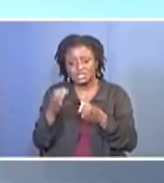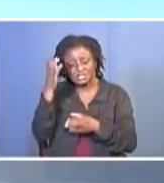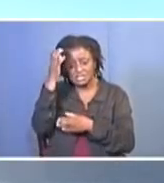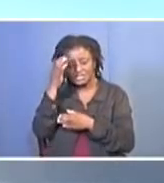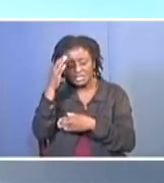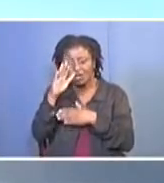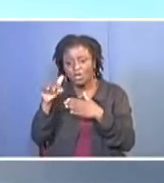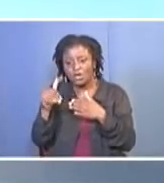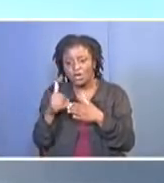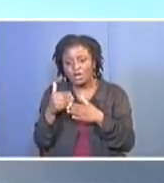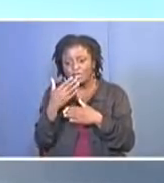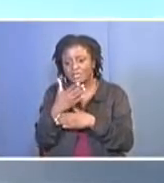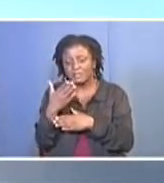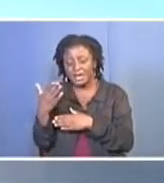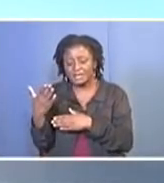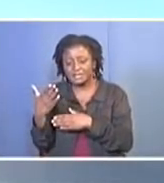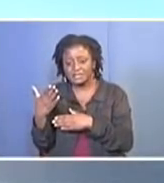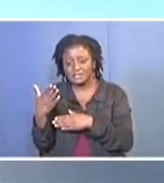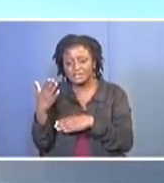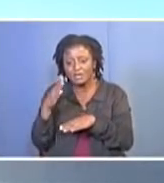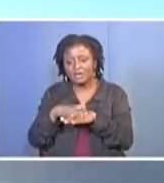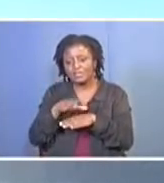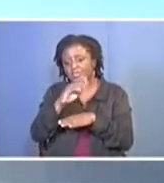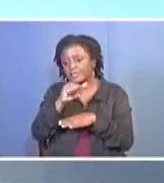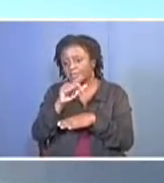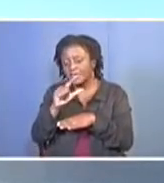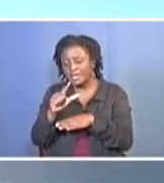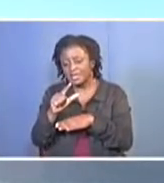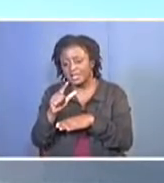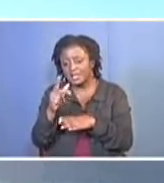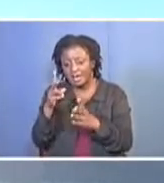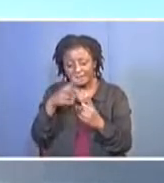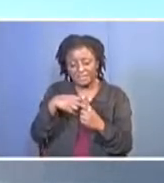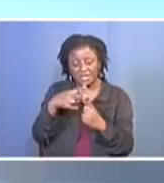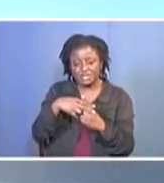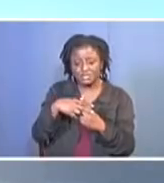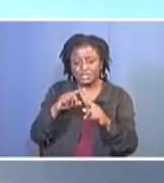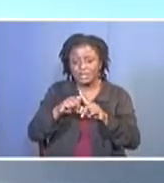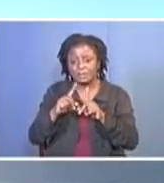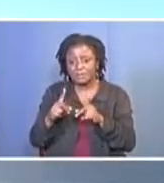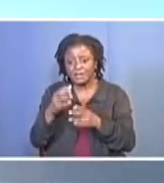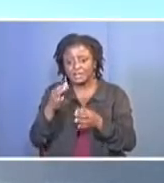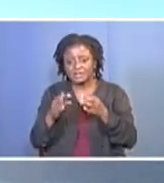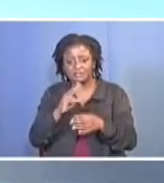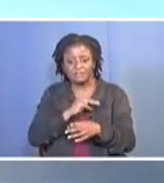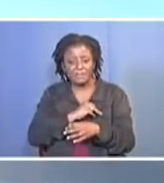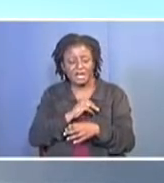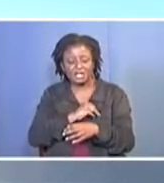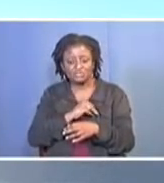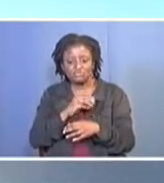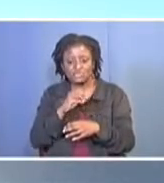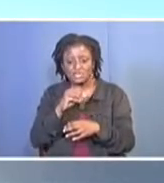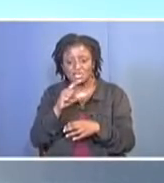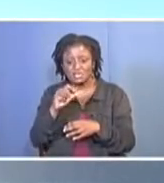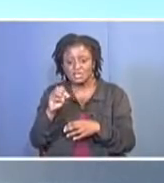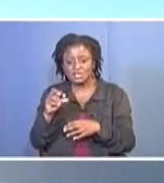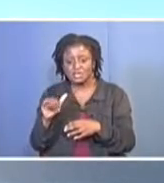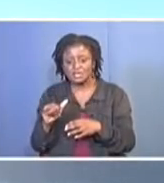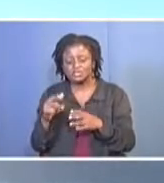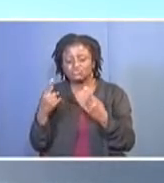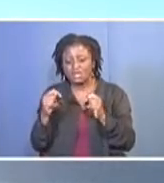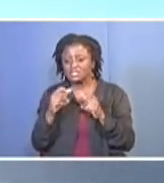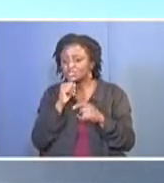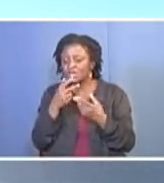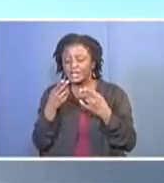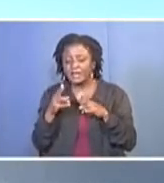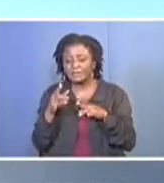considered on a bail application. However, the High Court indicated that if Mallory's trial does not take place as scheduled,